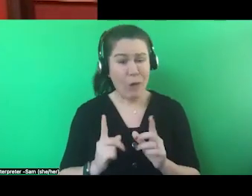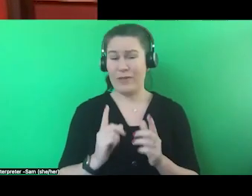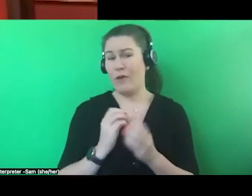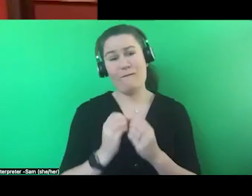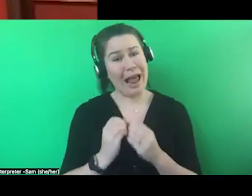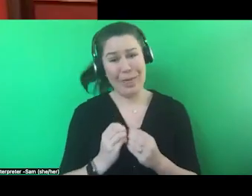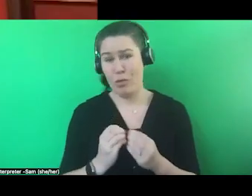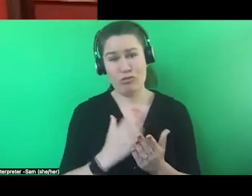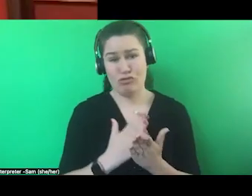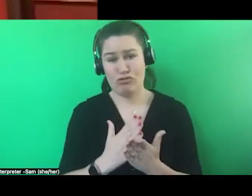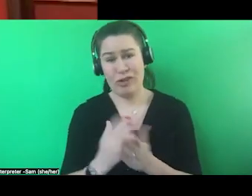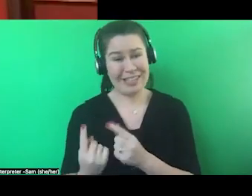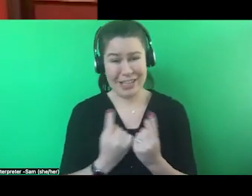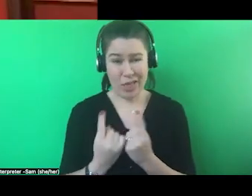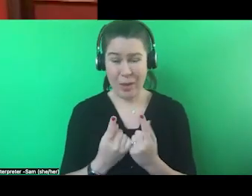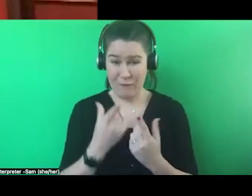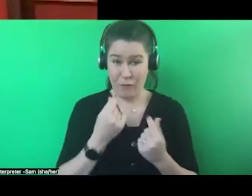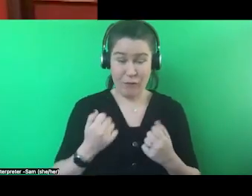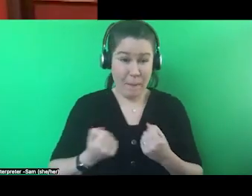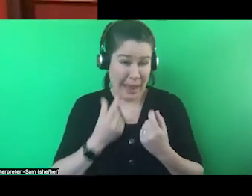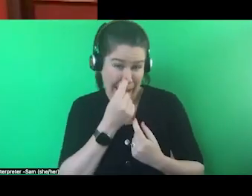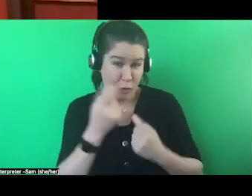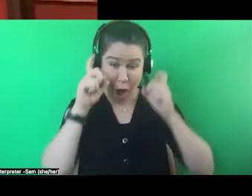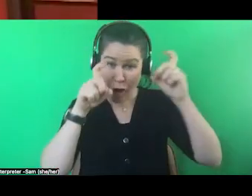in order to, yeah, shift our ideas along.